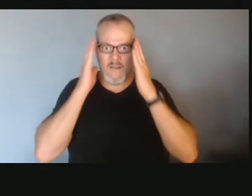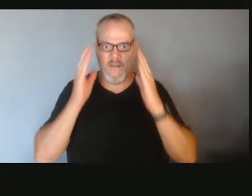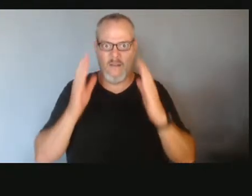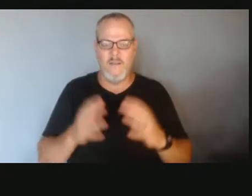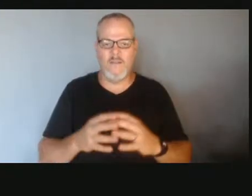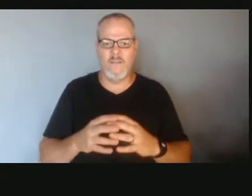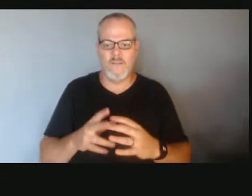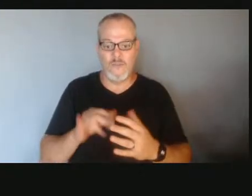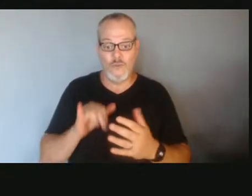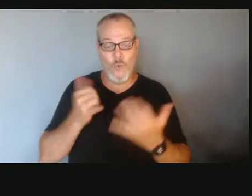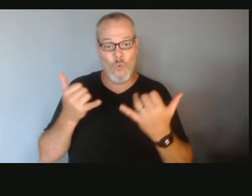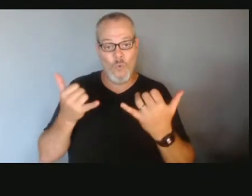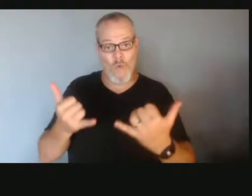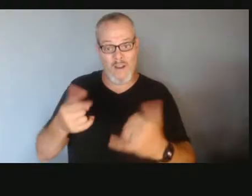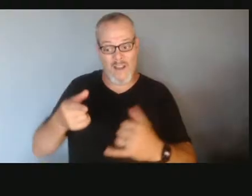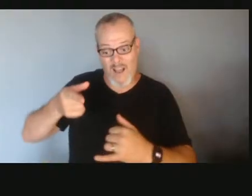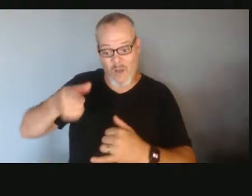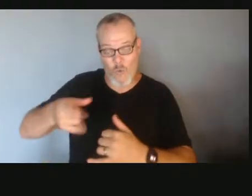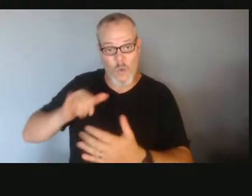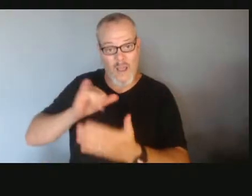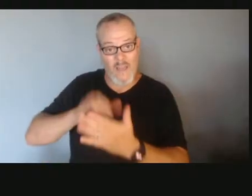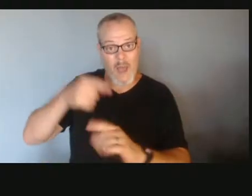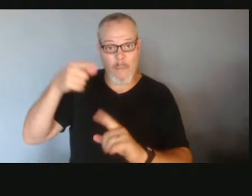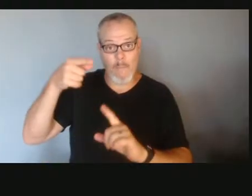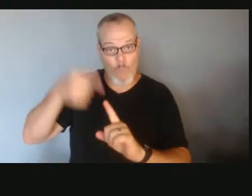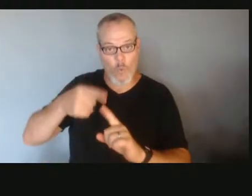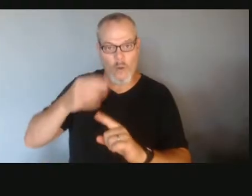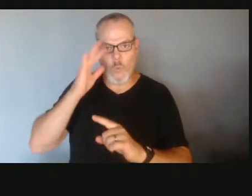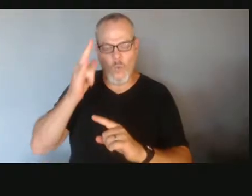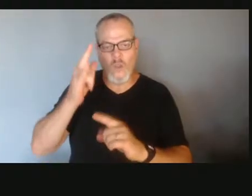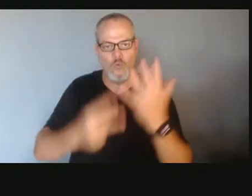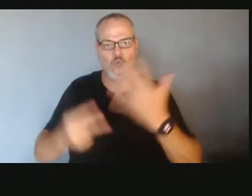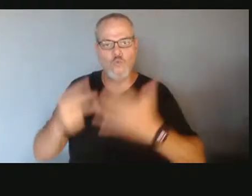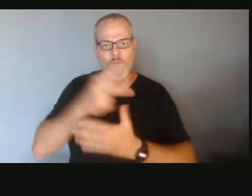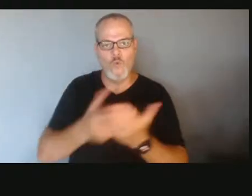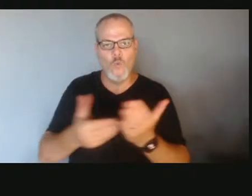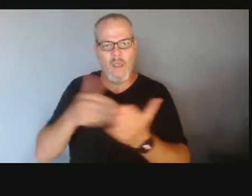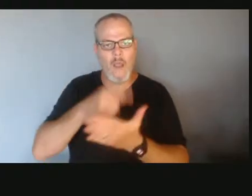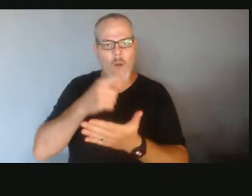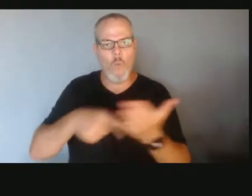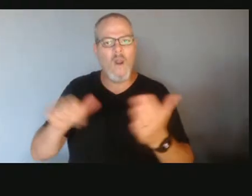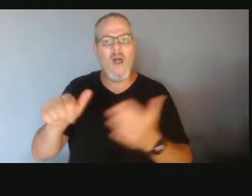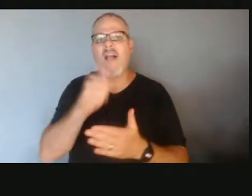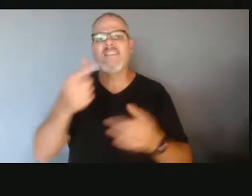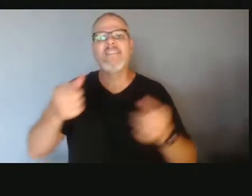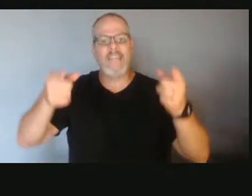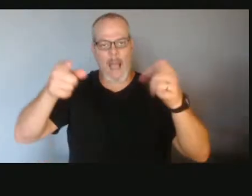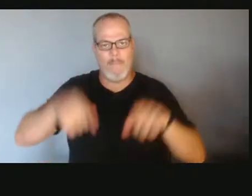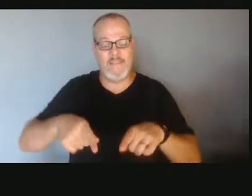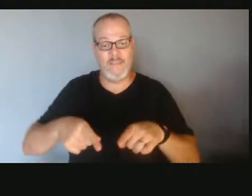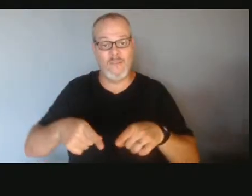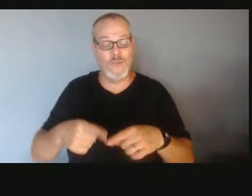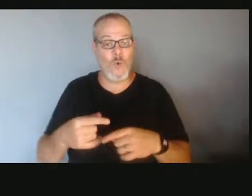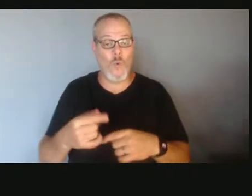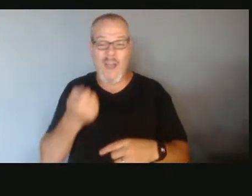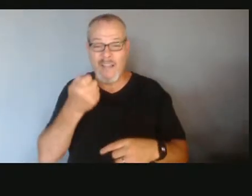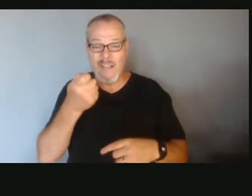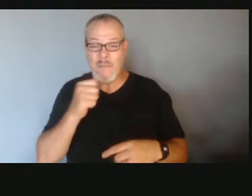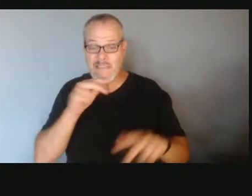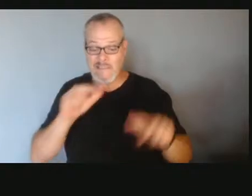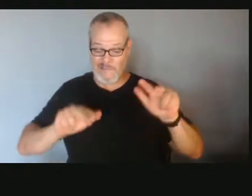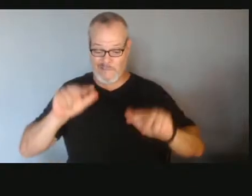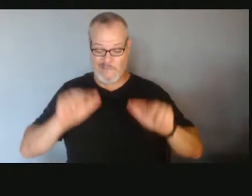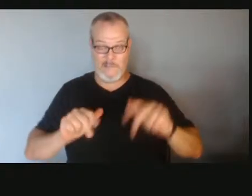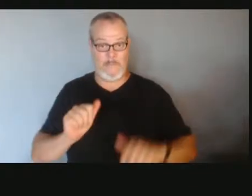stats at that point, or we will have a chance to review what else has happened, right? So a little bit uncertain. I